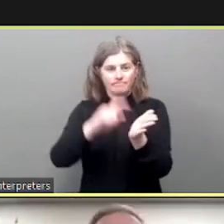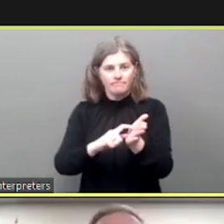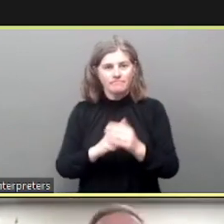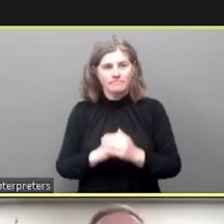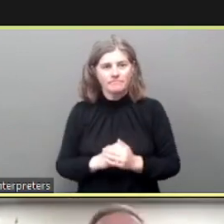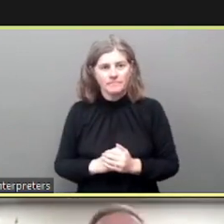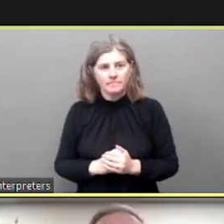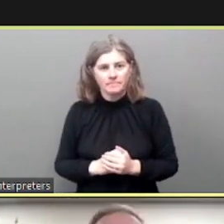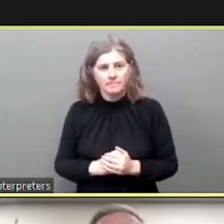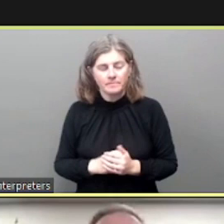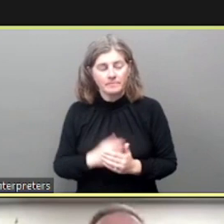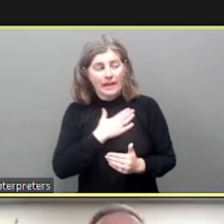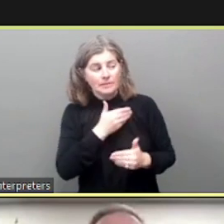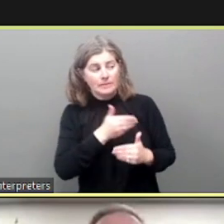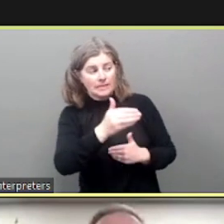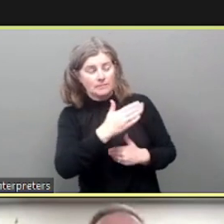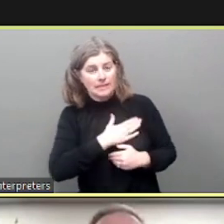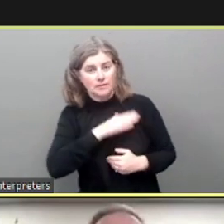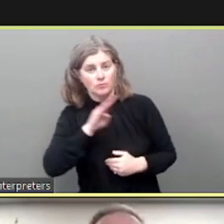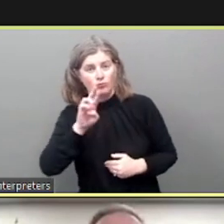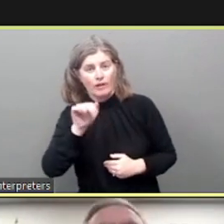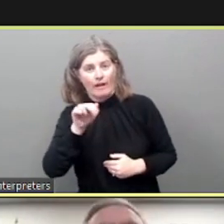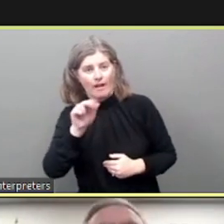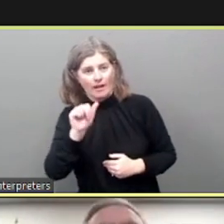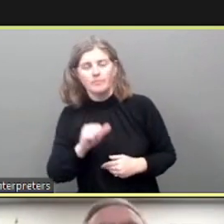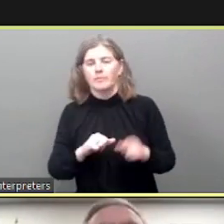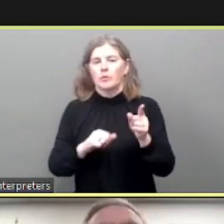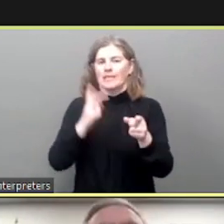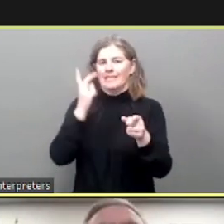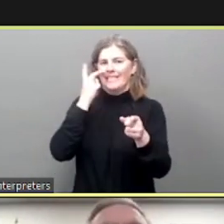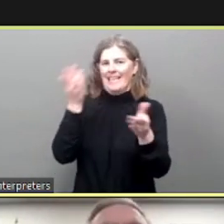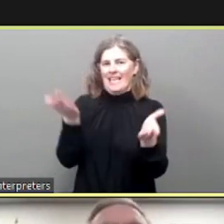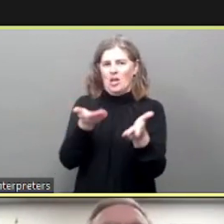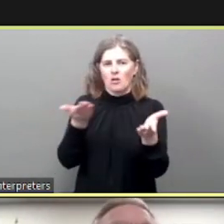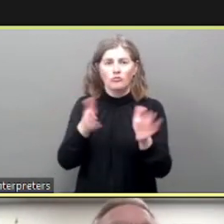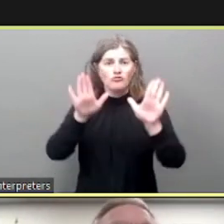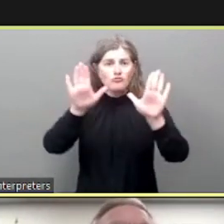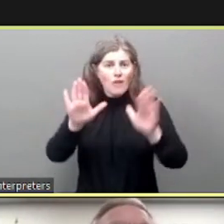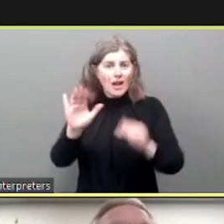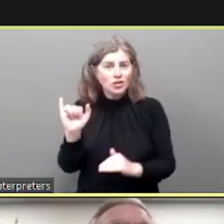please, Brianna. You can see that we're doing a great job.